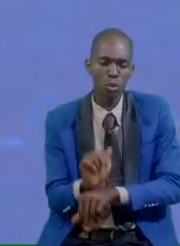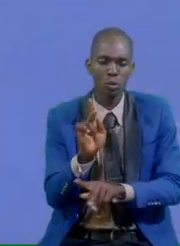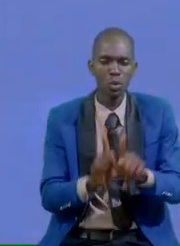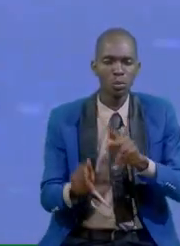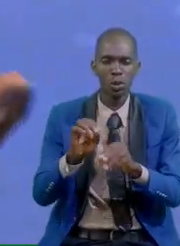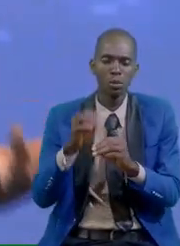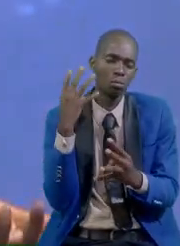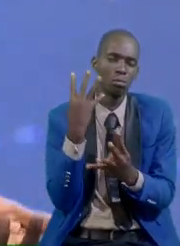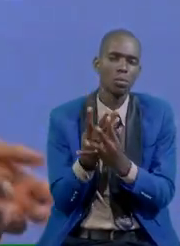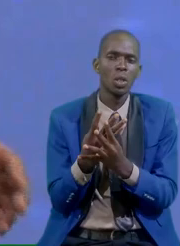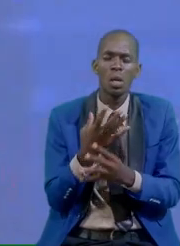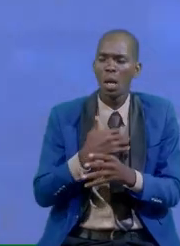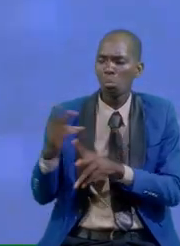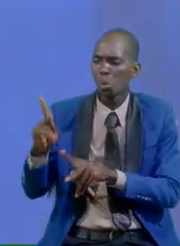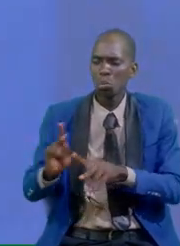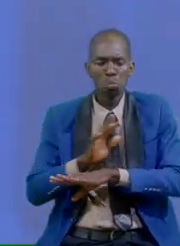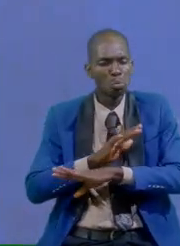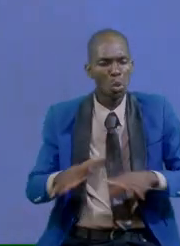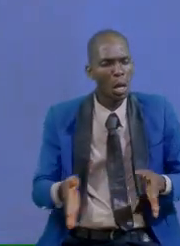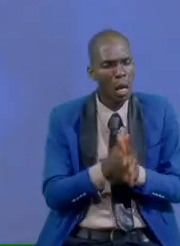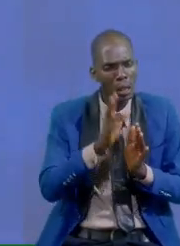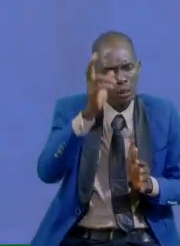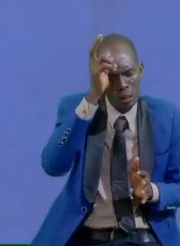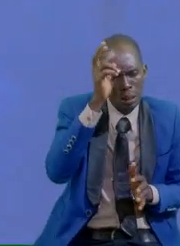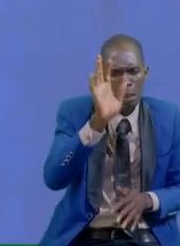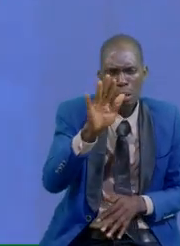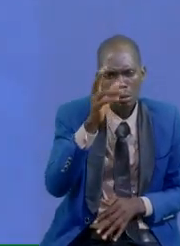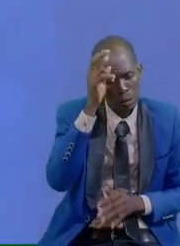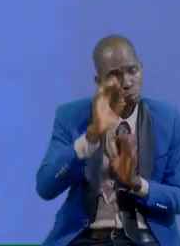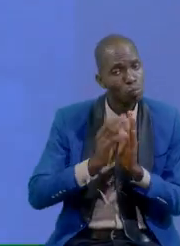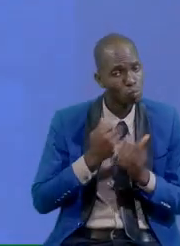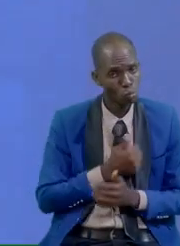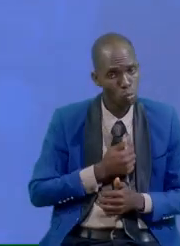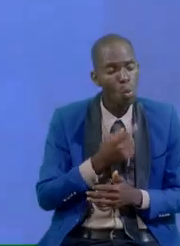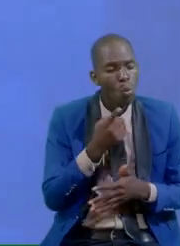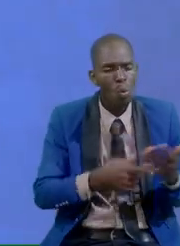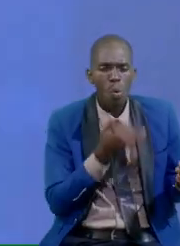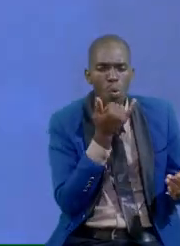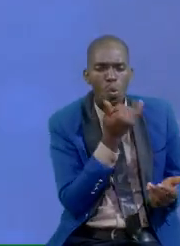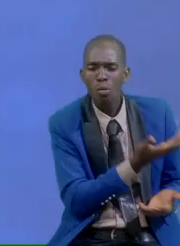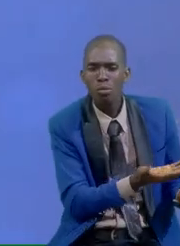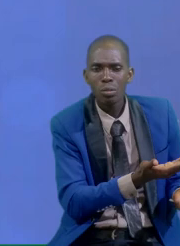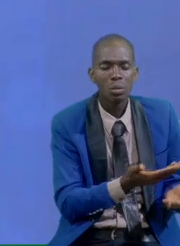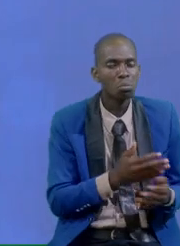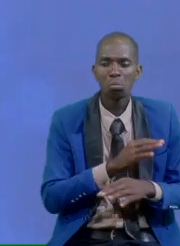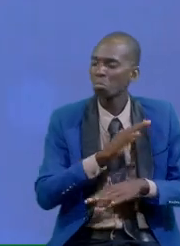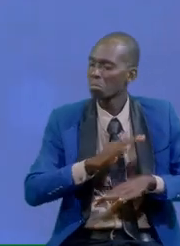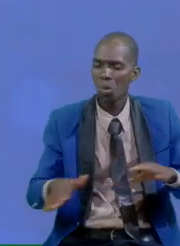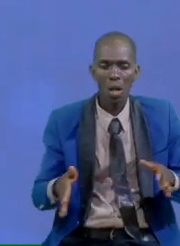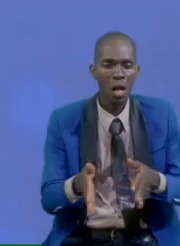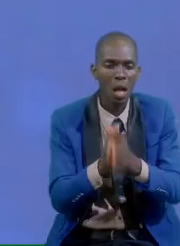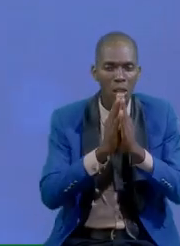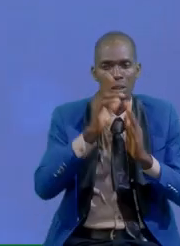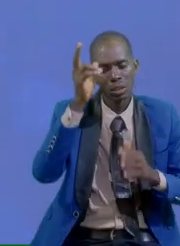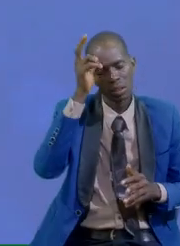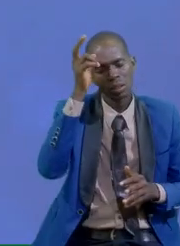Satan, what has he done? Don't ask questions. Keep him. He must not make progress. What? For